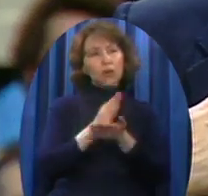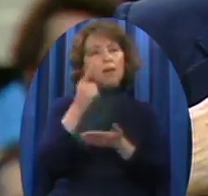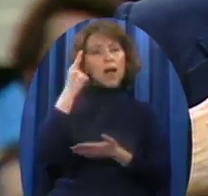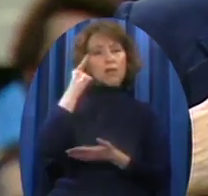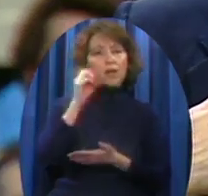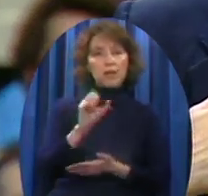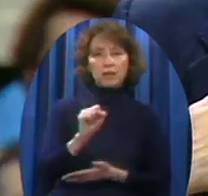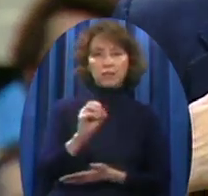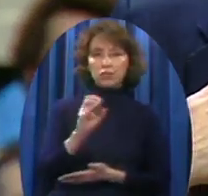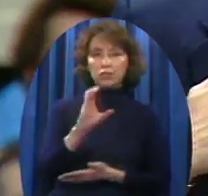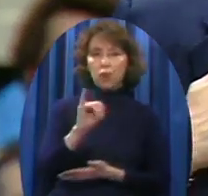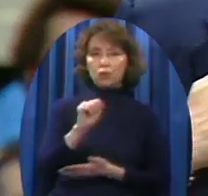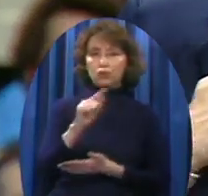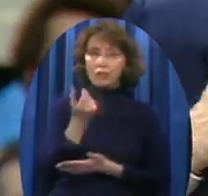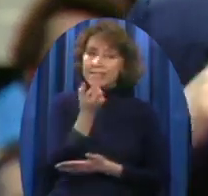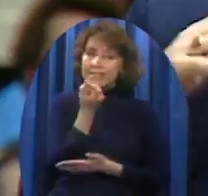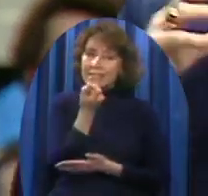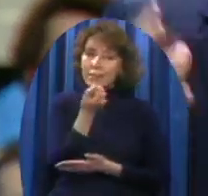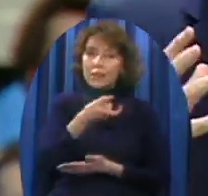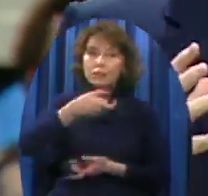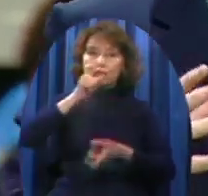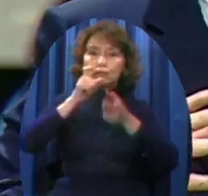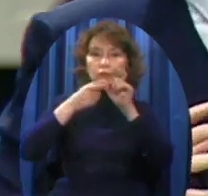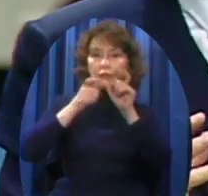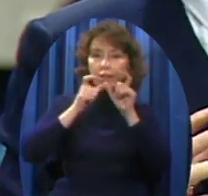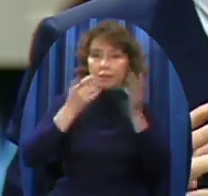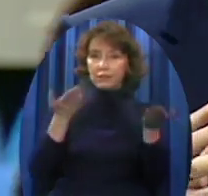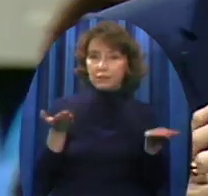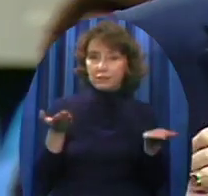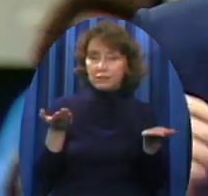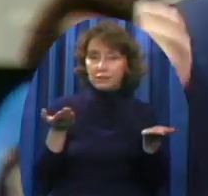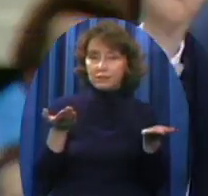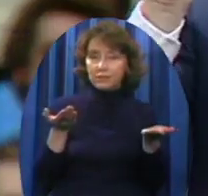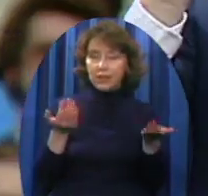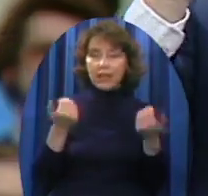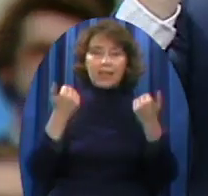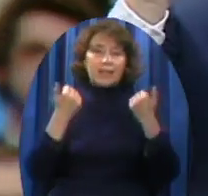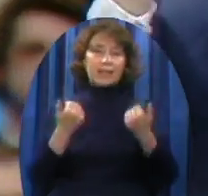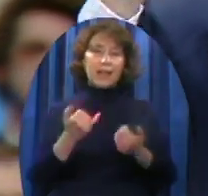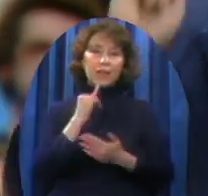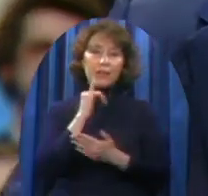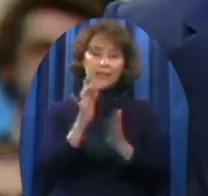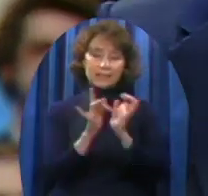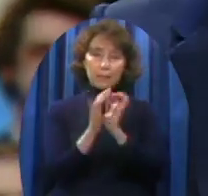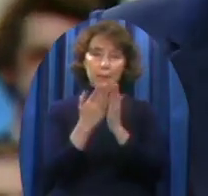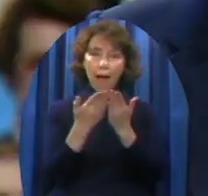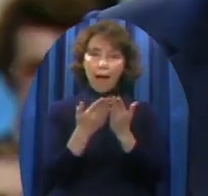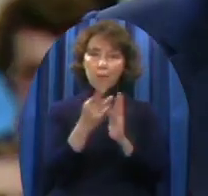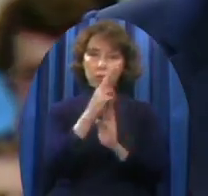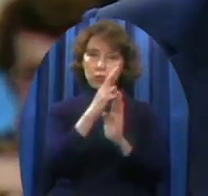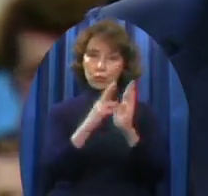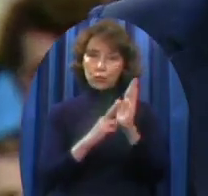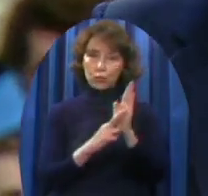drinking. You know, there's a rule, there's a biblical standard by which you can determine everything you're doing.